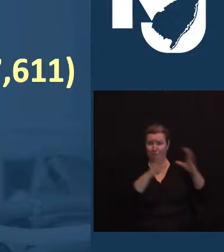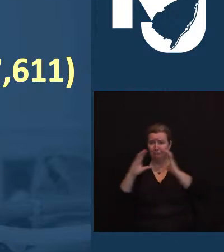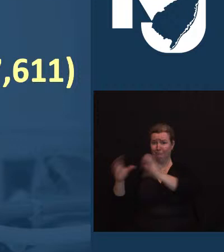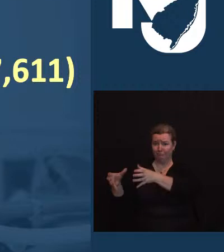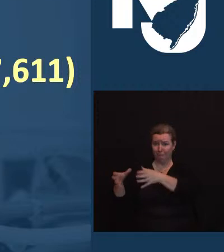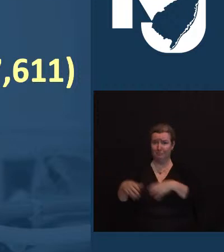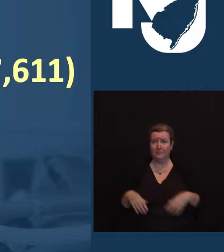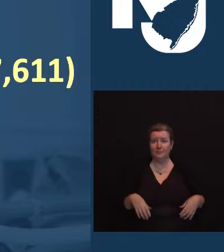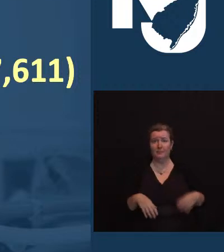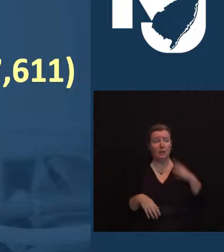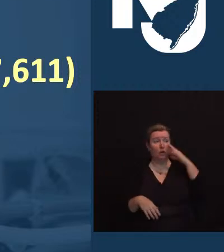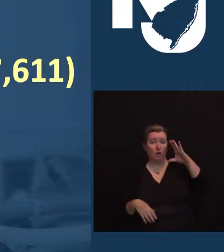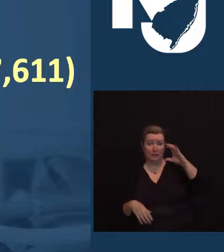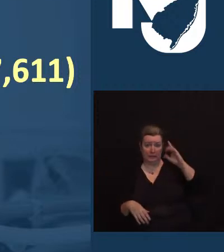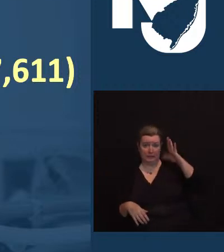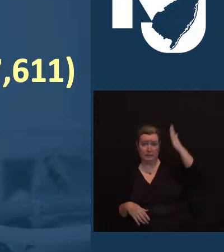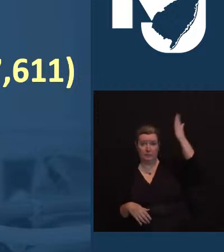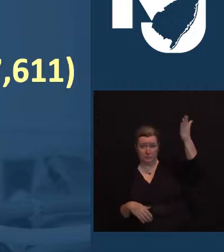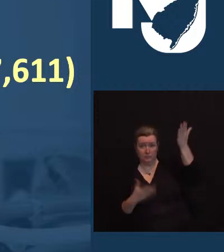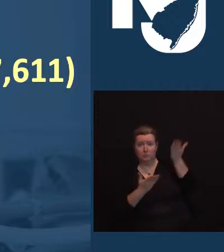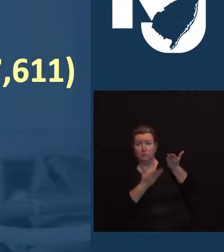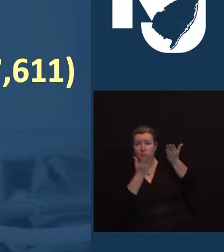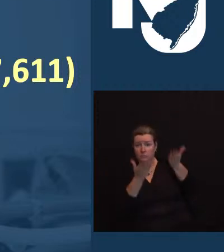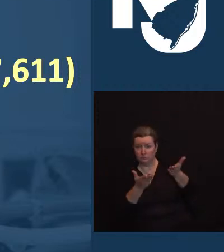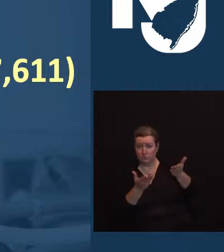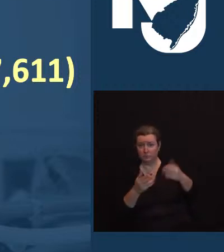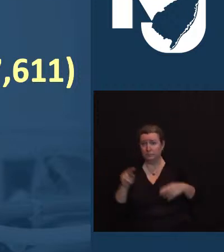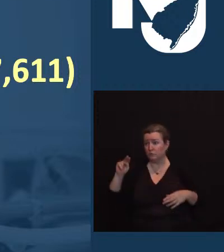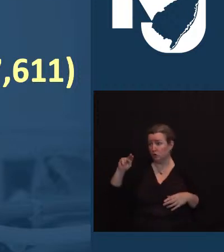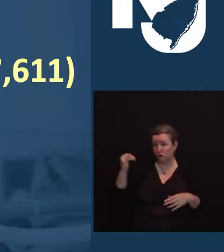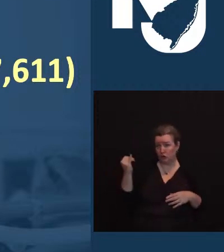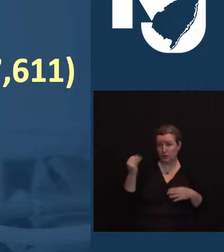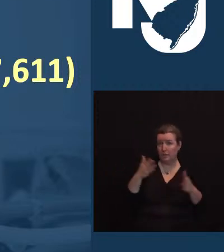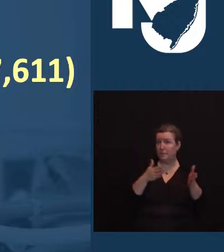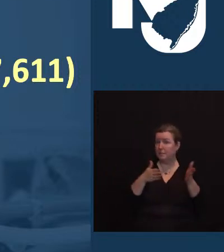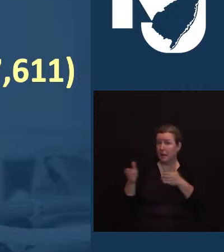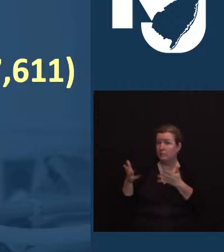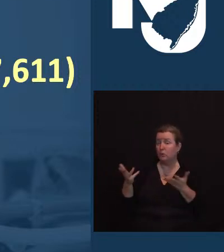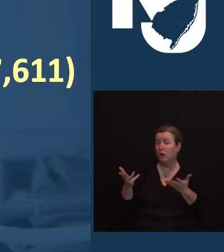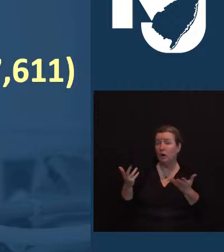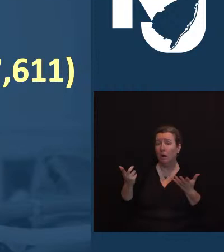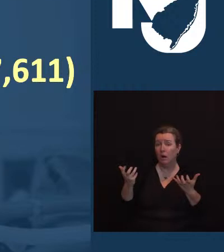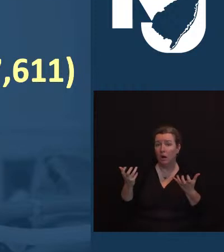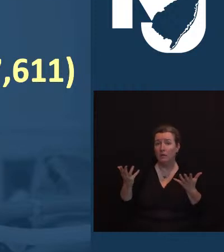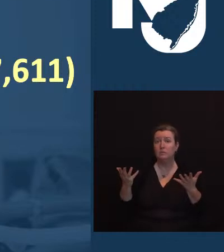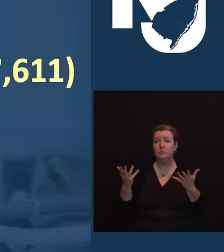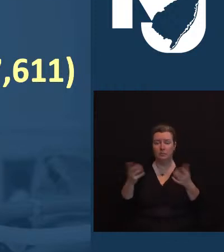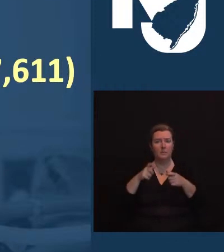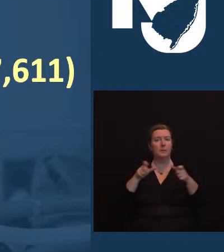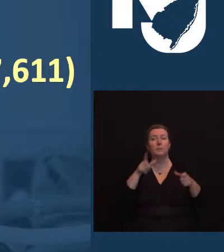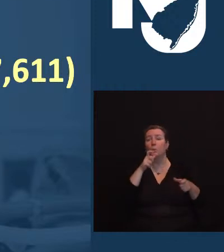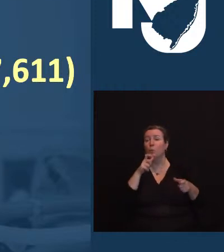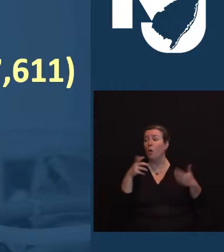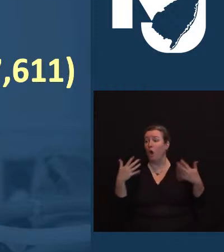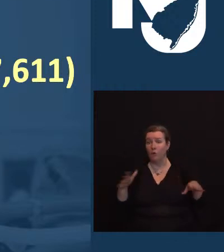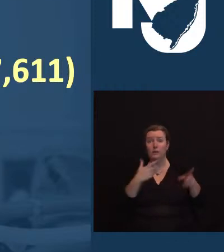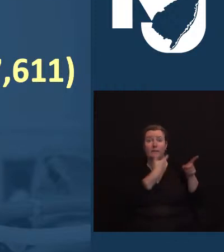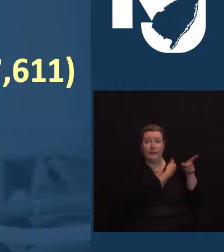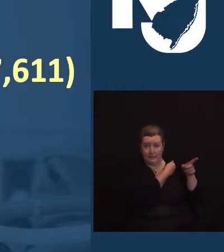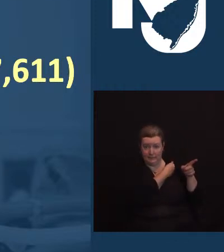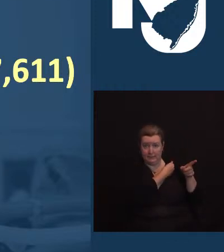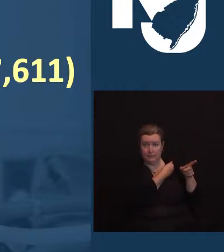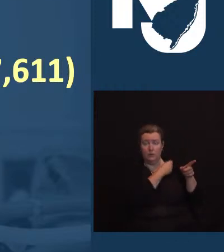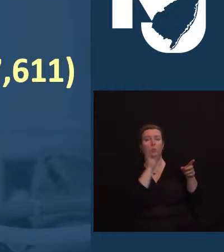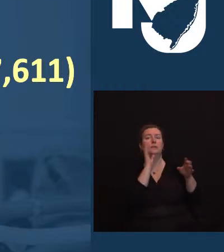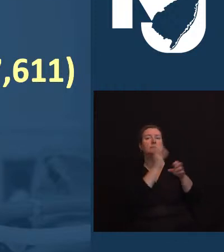recommendations, we will be moving forward with a plan for a fully vaccinated folks to receive their booster shots, their third shot, and Judy will have